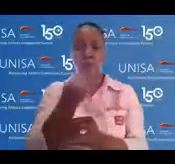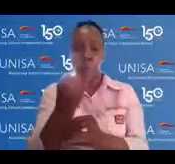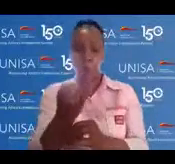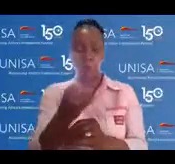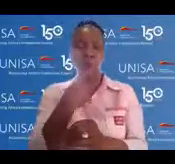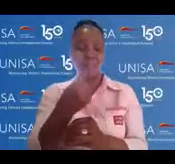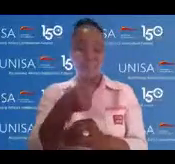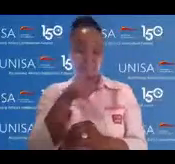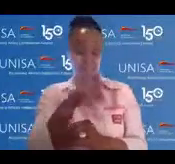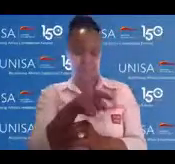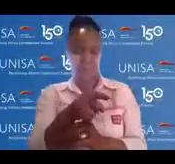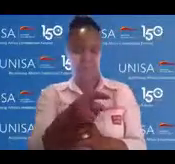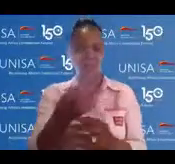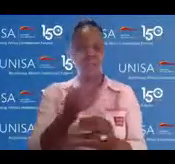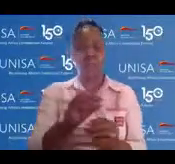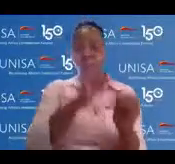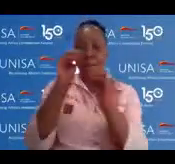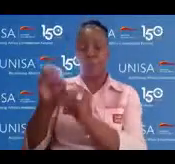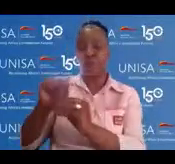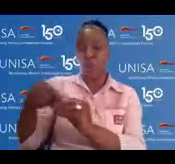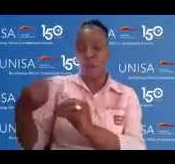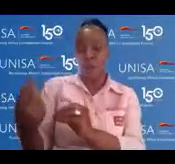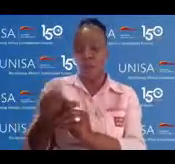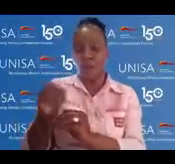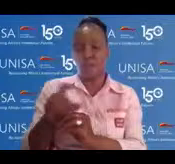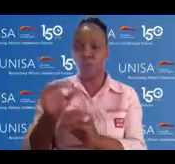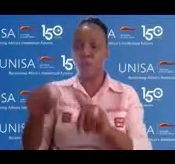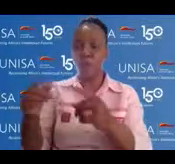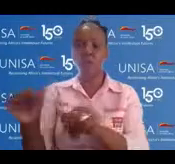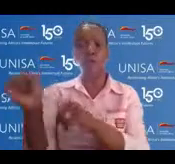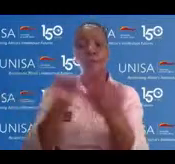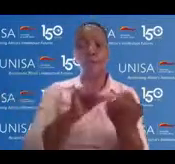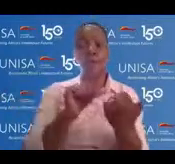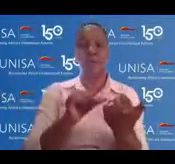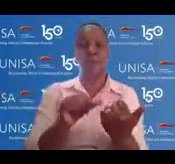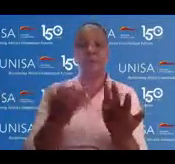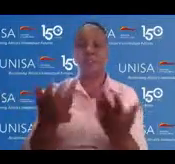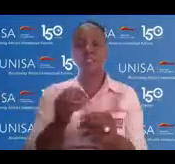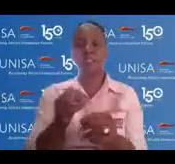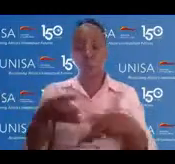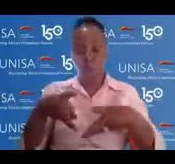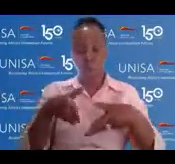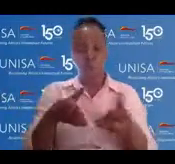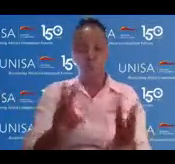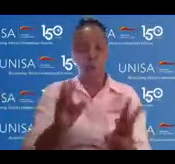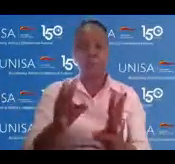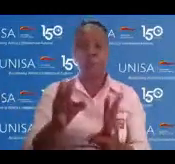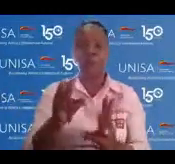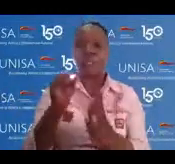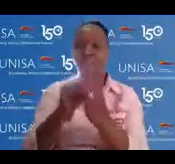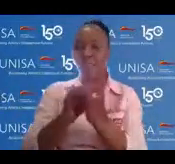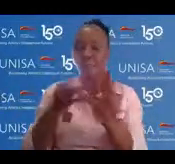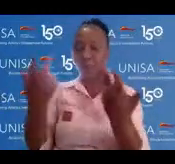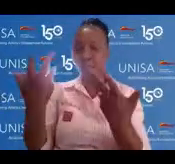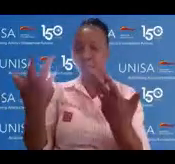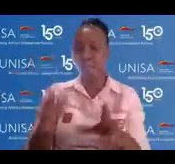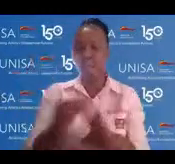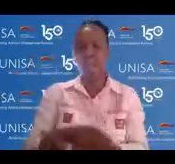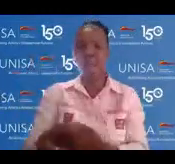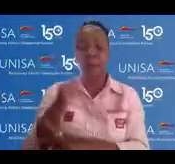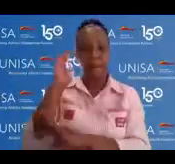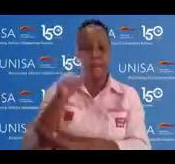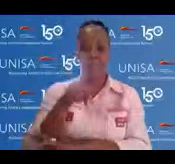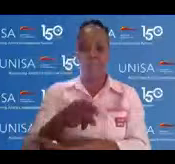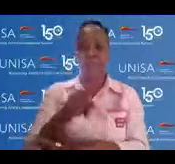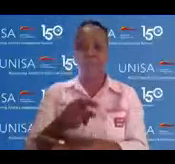you move to the next question, you can't go back. That is the way the exam has been set up. So just note that for